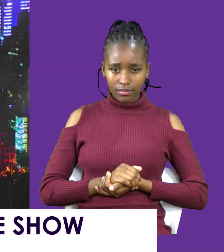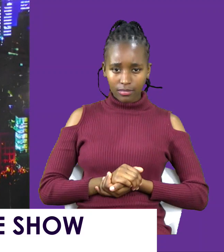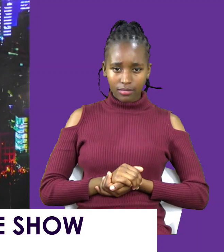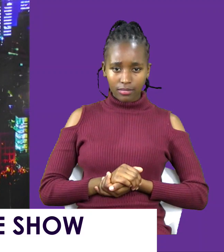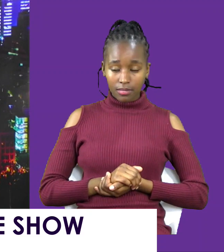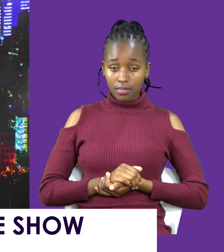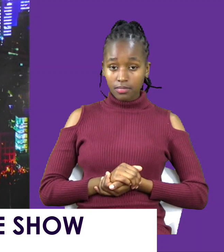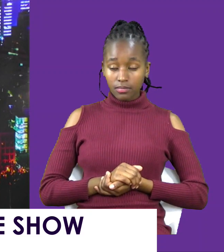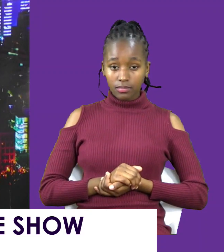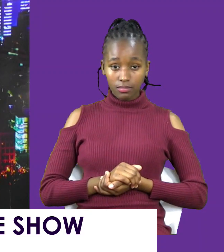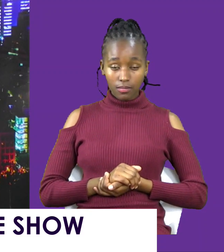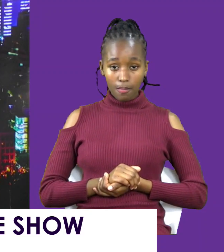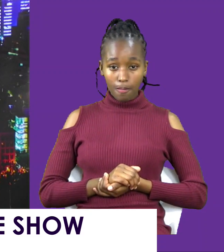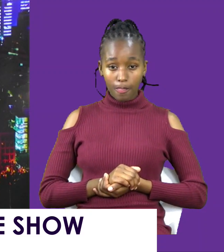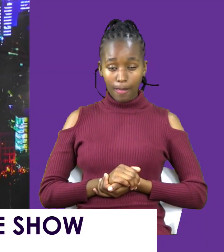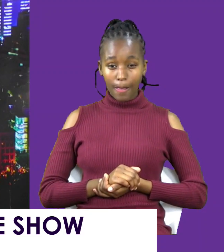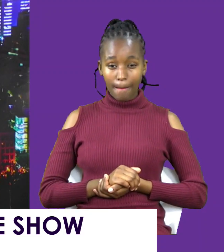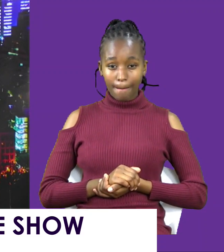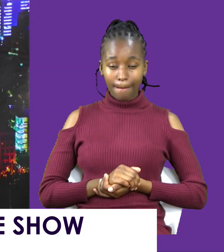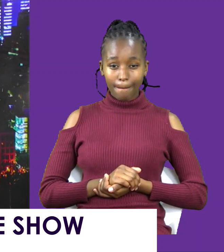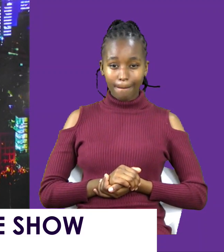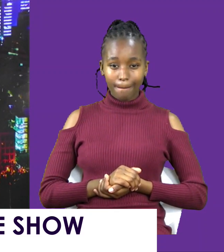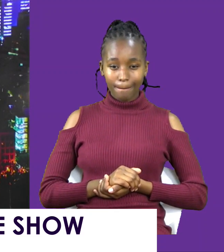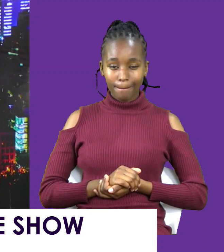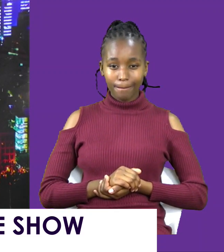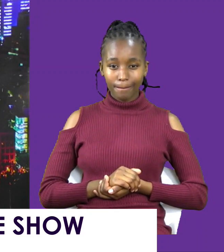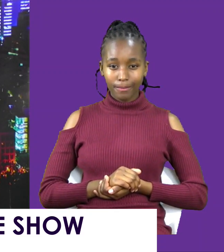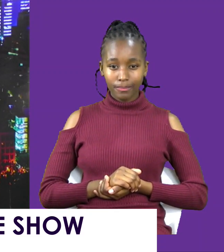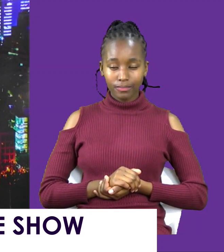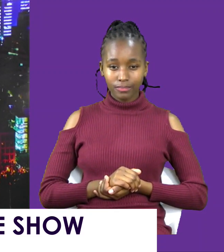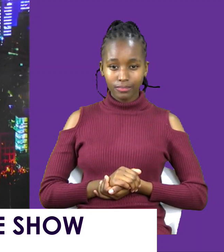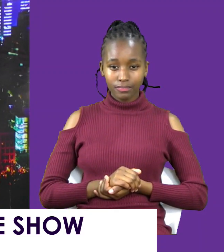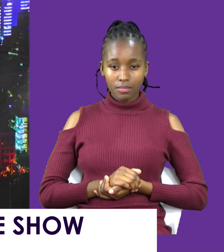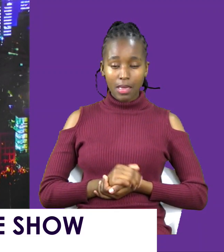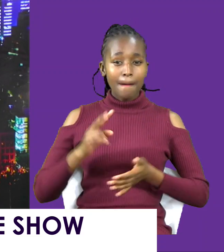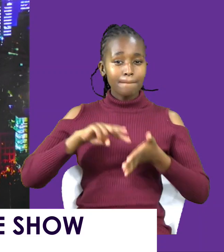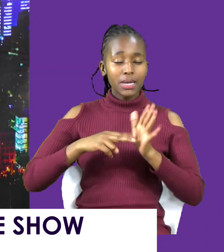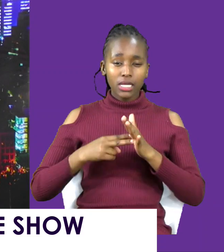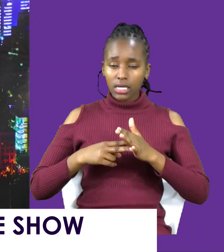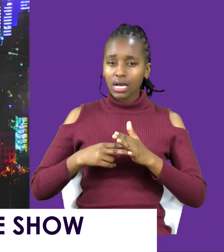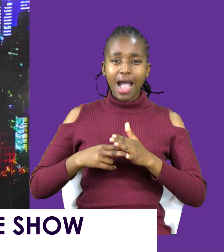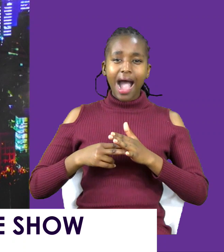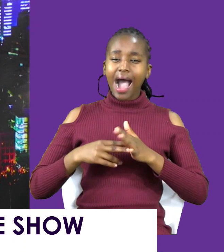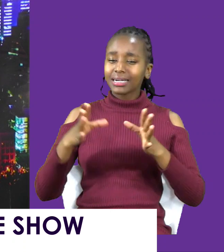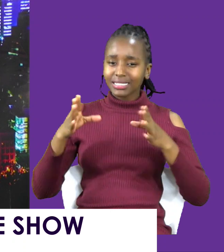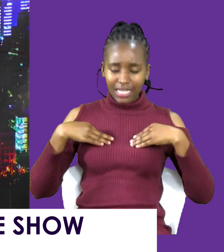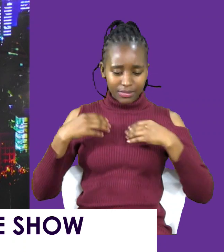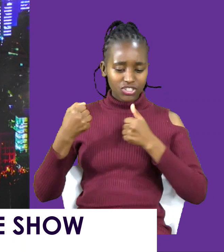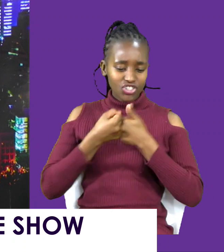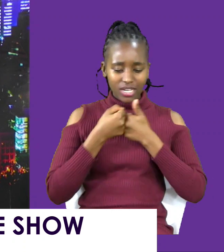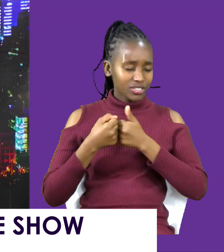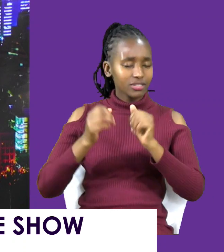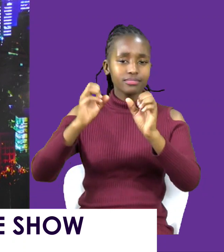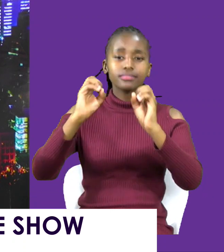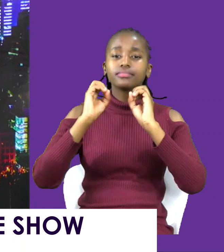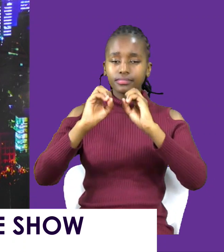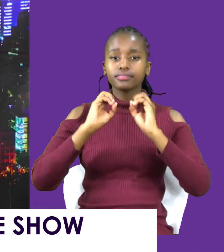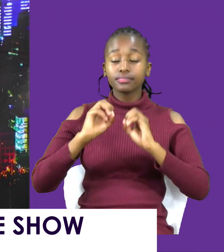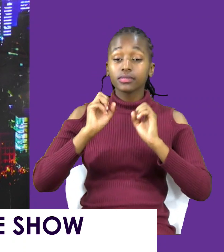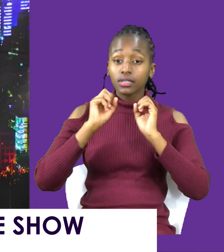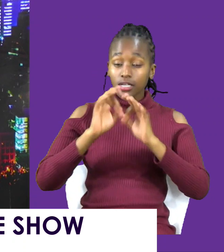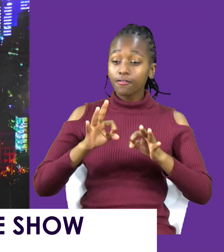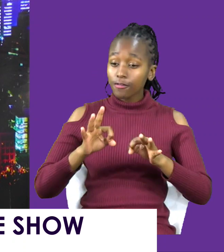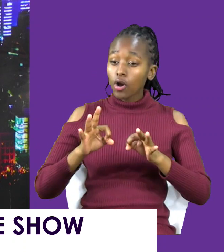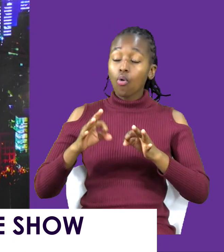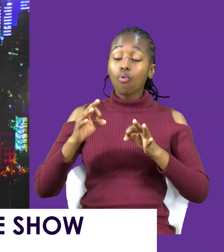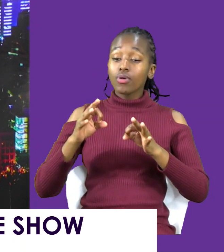wewe means play the game like you and always demystify your challenges. The moment you get out there, you will face